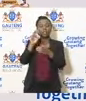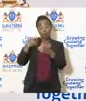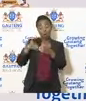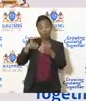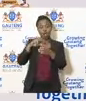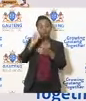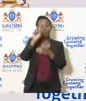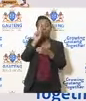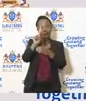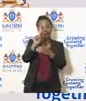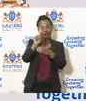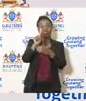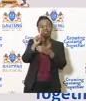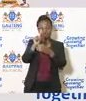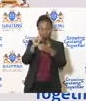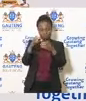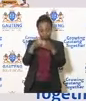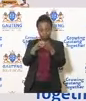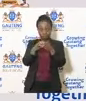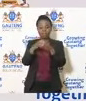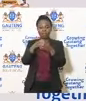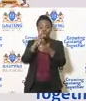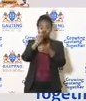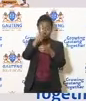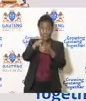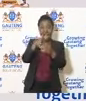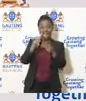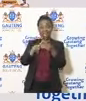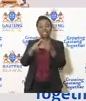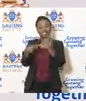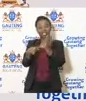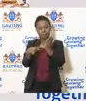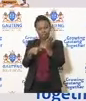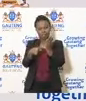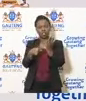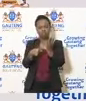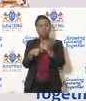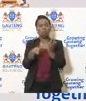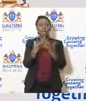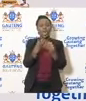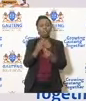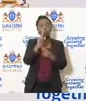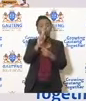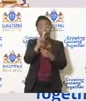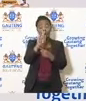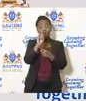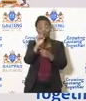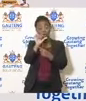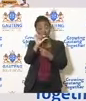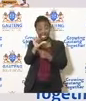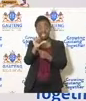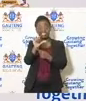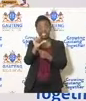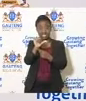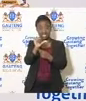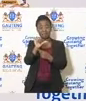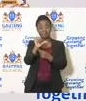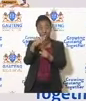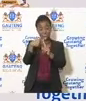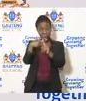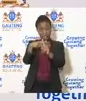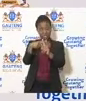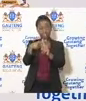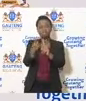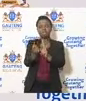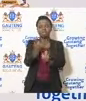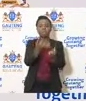and portions of Kempton Park and Tembisa. We have 106 active cases there. So that's where the